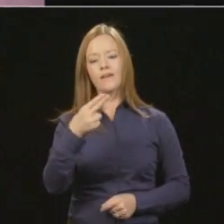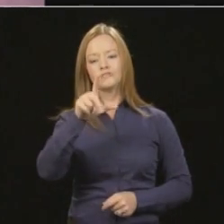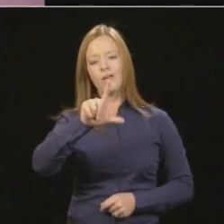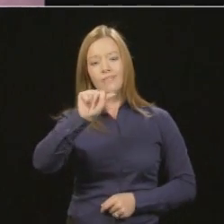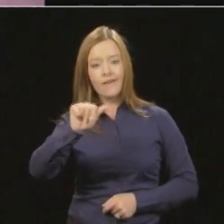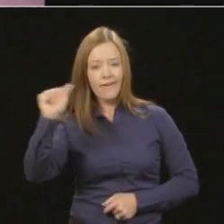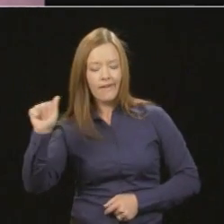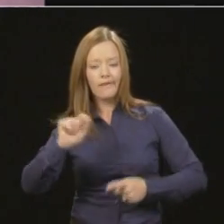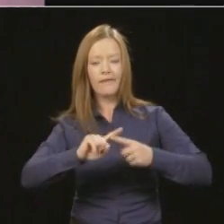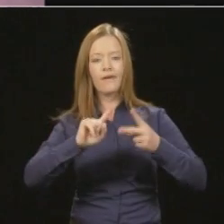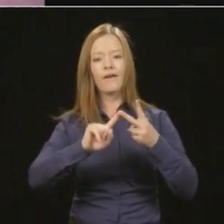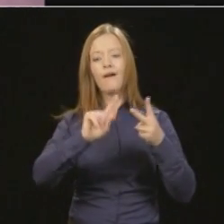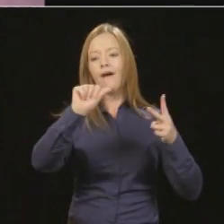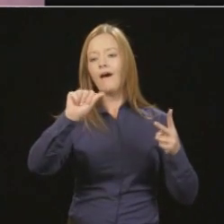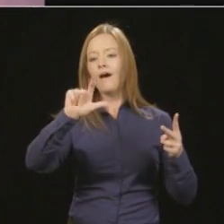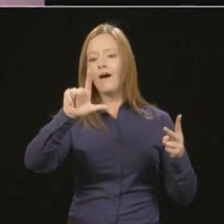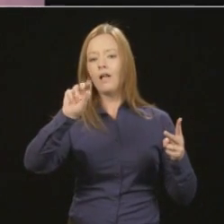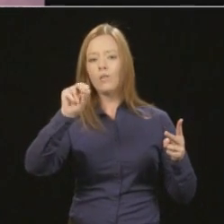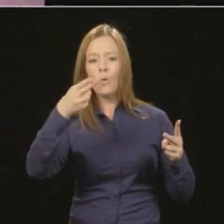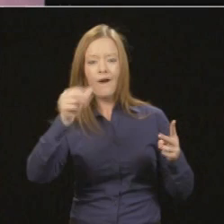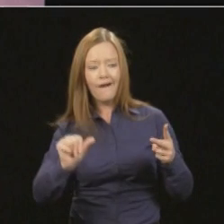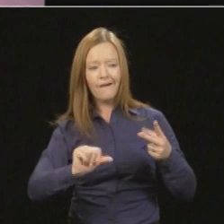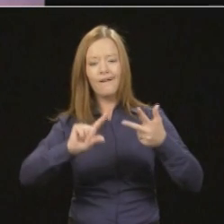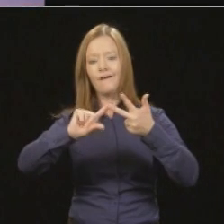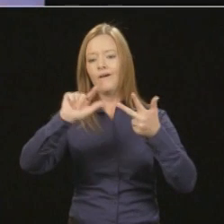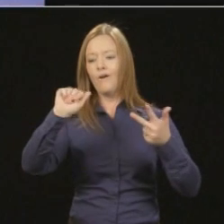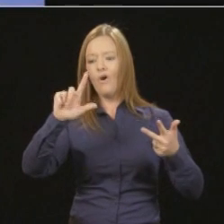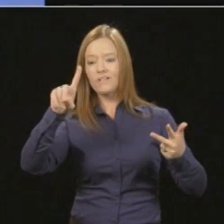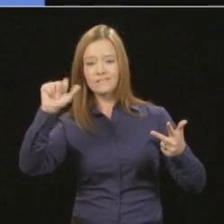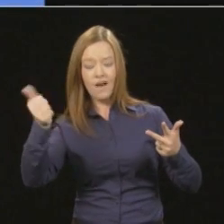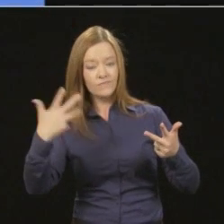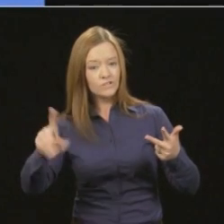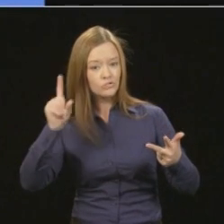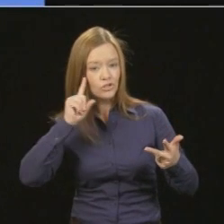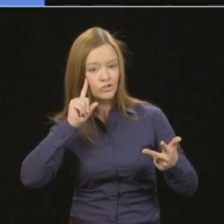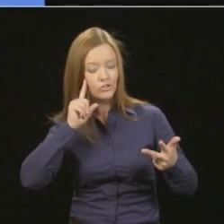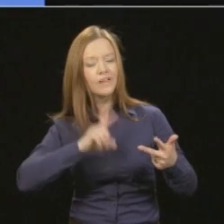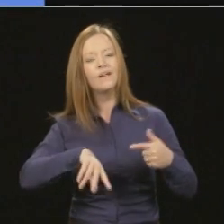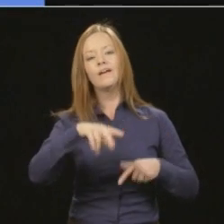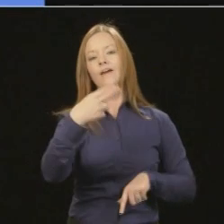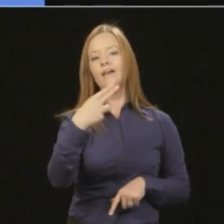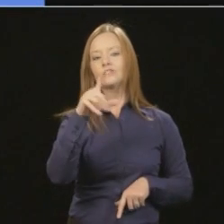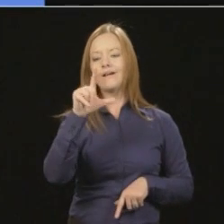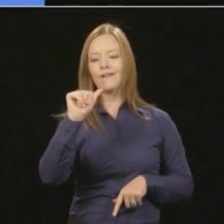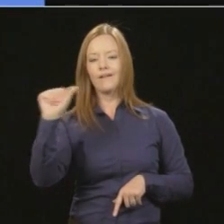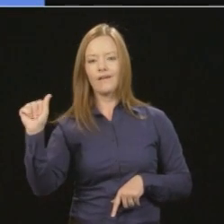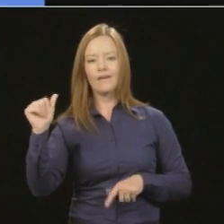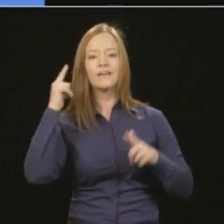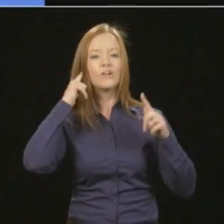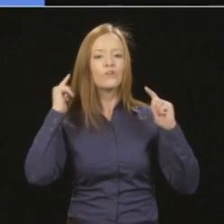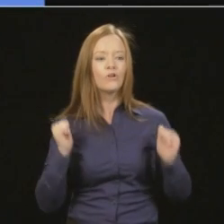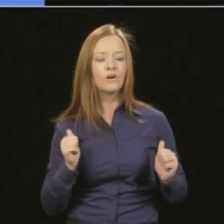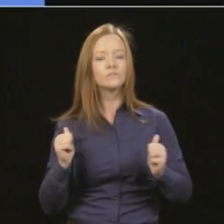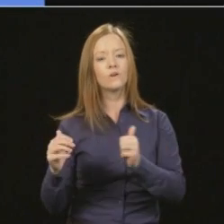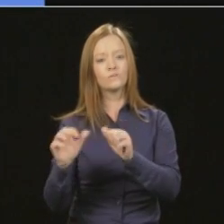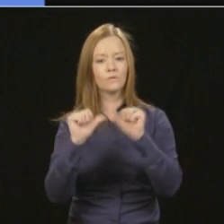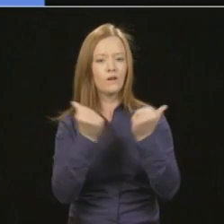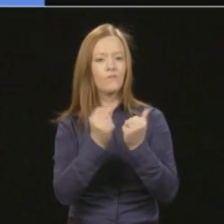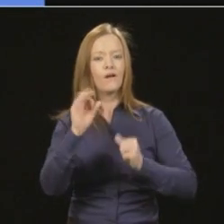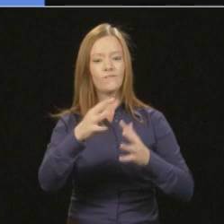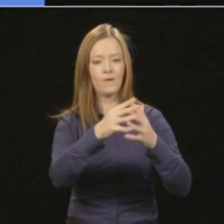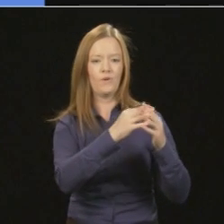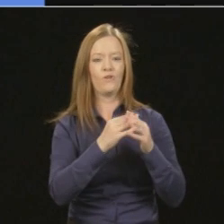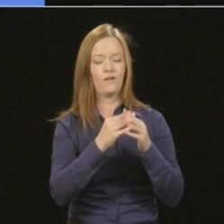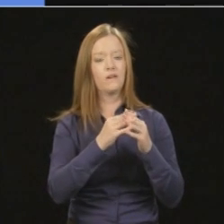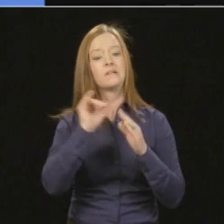Aloha or ALDA? As I mentioned earlier, HLAA is the Hearing Loss Association of America, which is a national